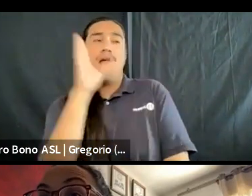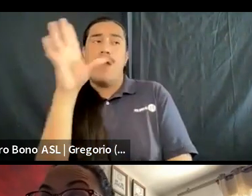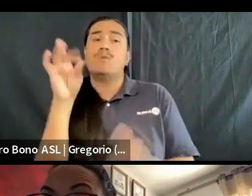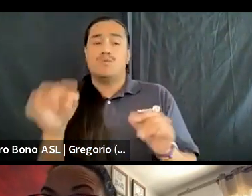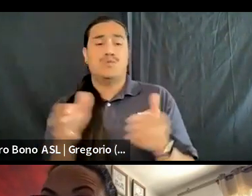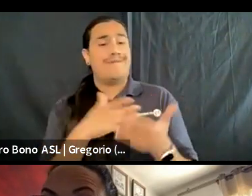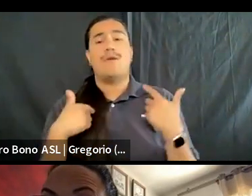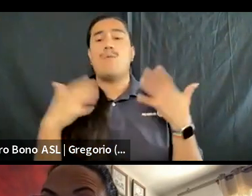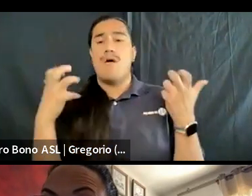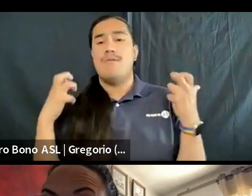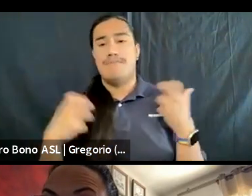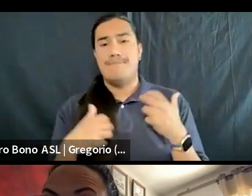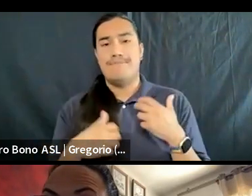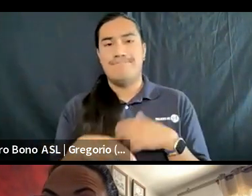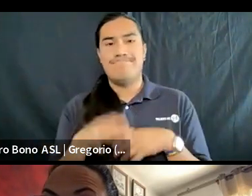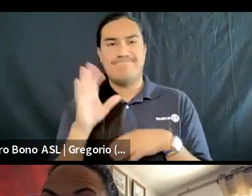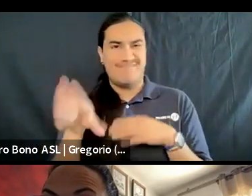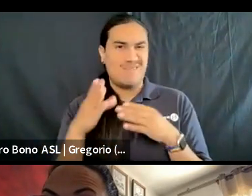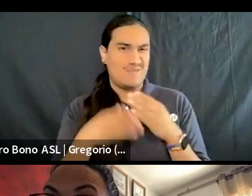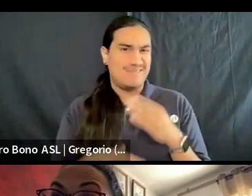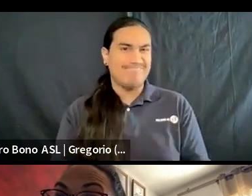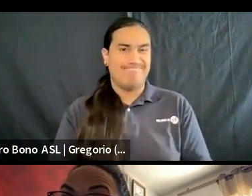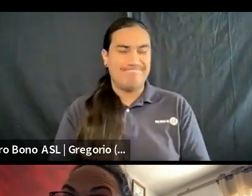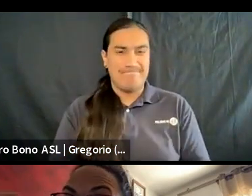I like. That's as far as I get.